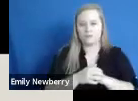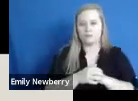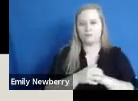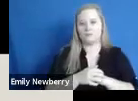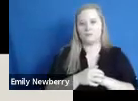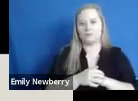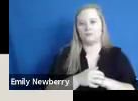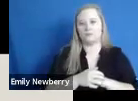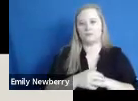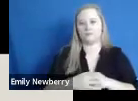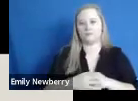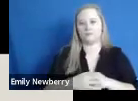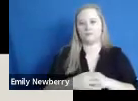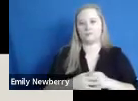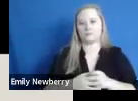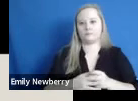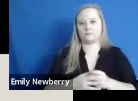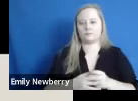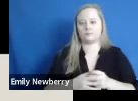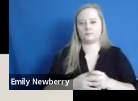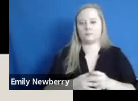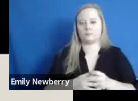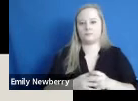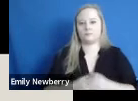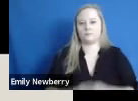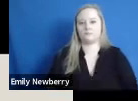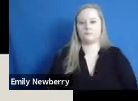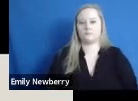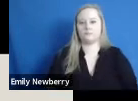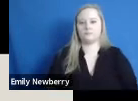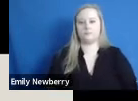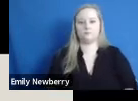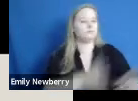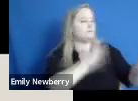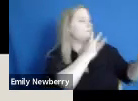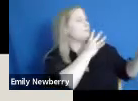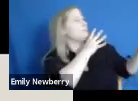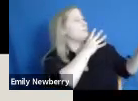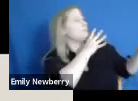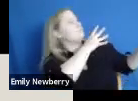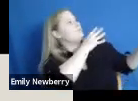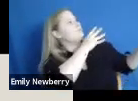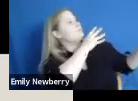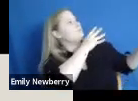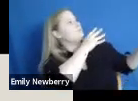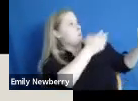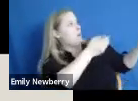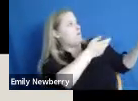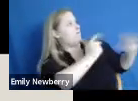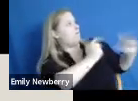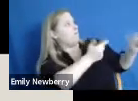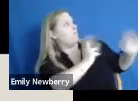over. Ready? Oh, there's Danae. You want to talk in your lap?